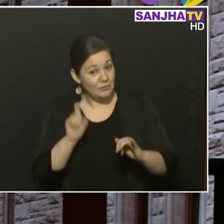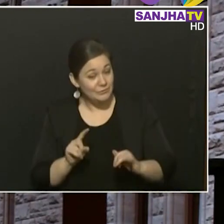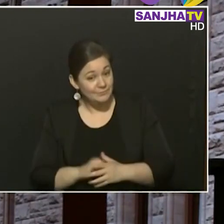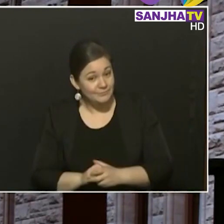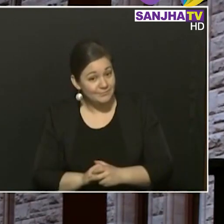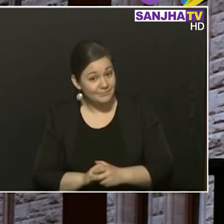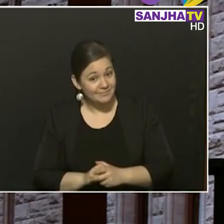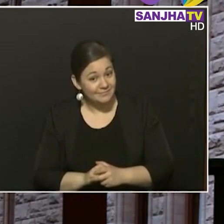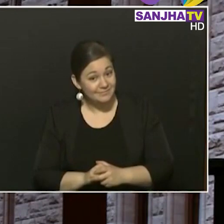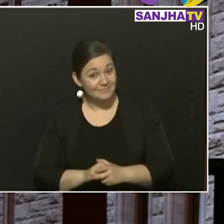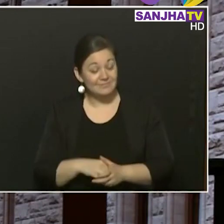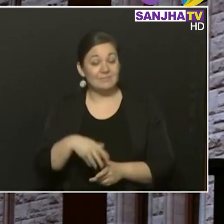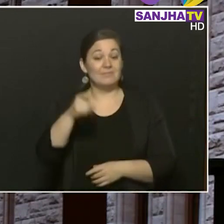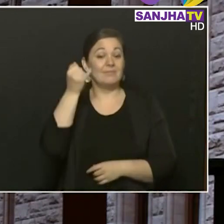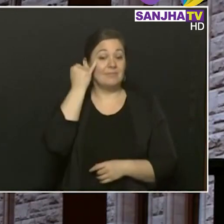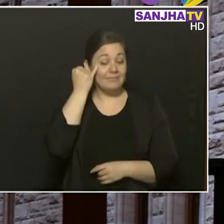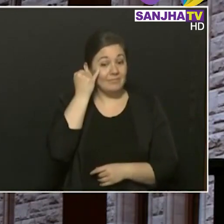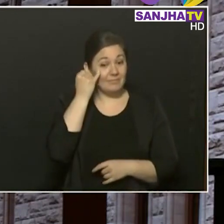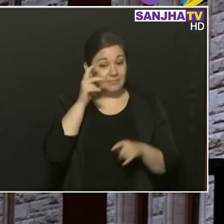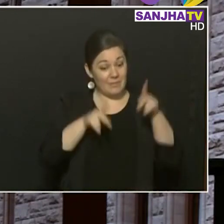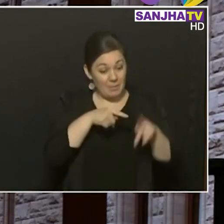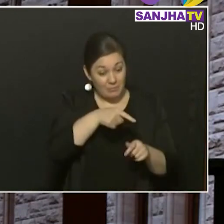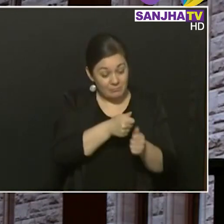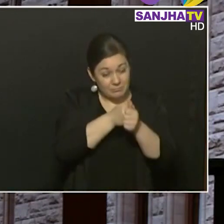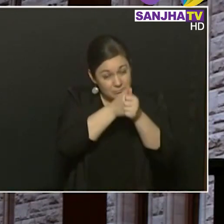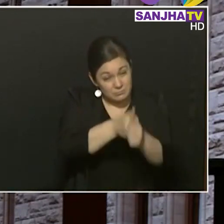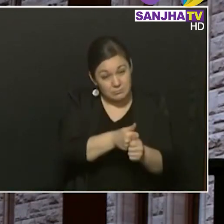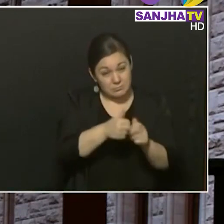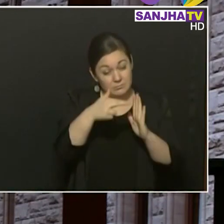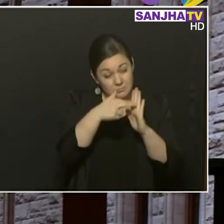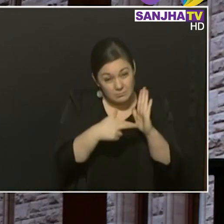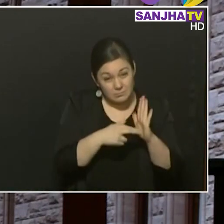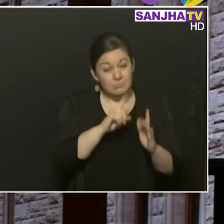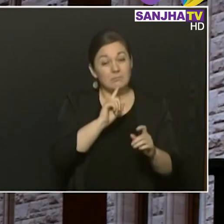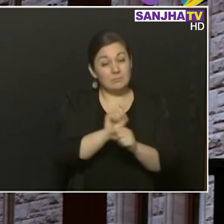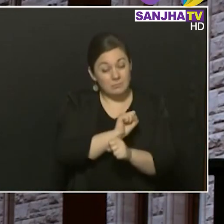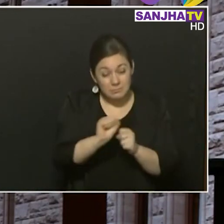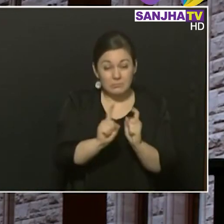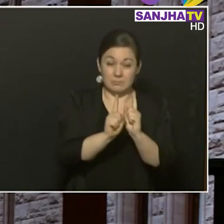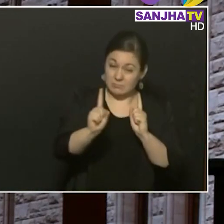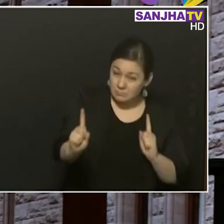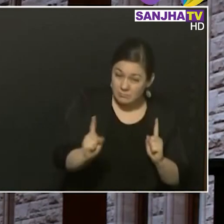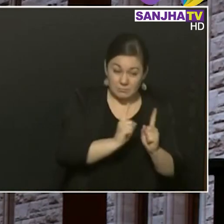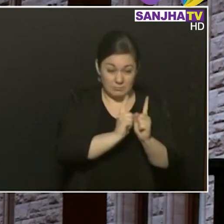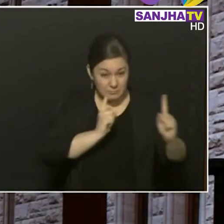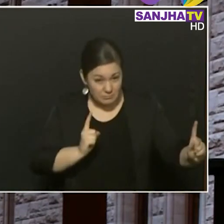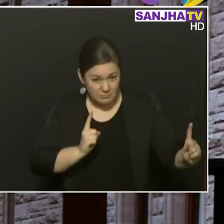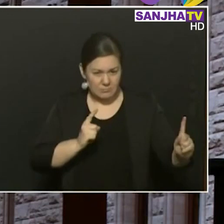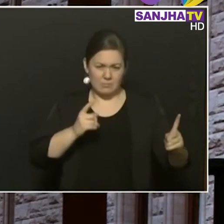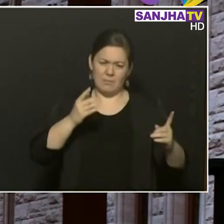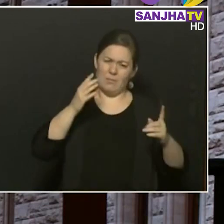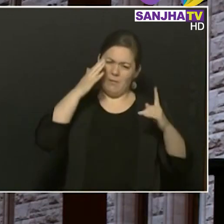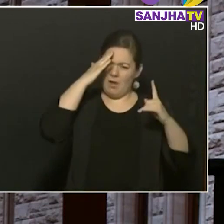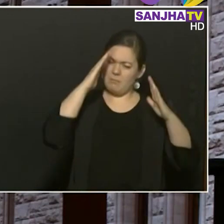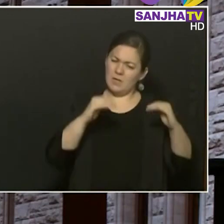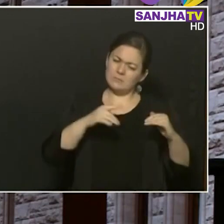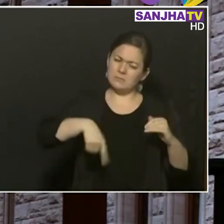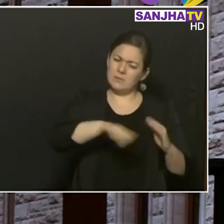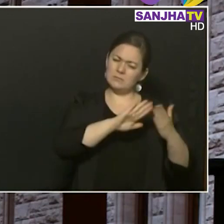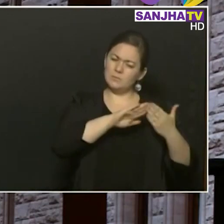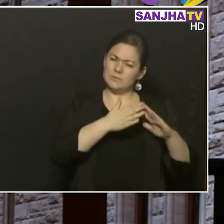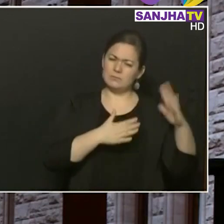everybody's doing as they should be doing, then now the numbers should be dropping fairly significantly. We do have our outbreaks in the long-term care